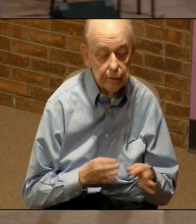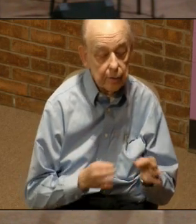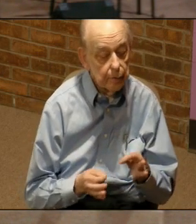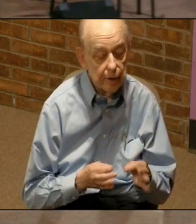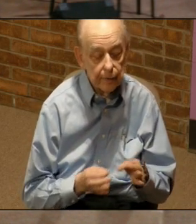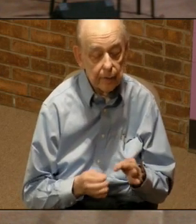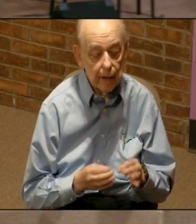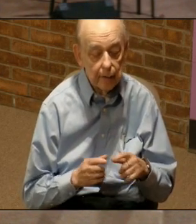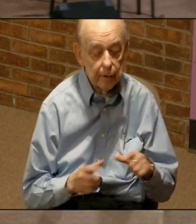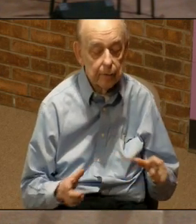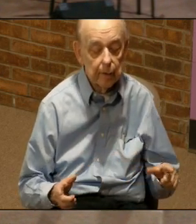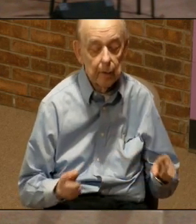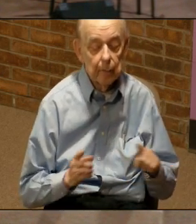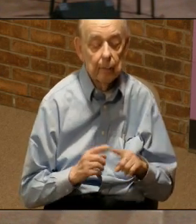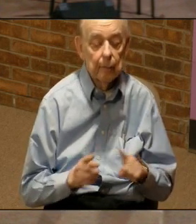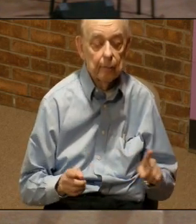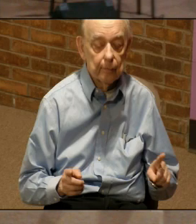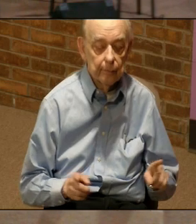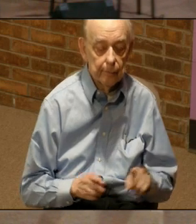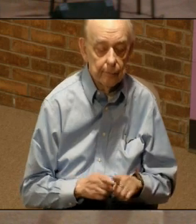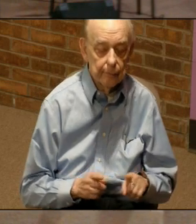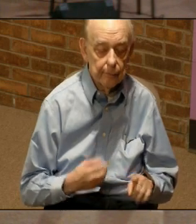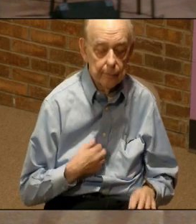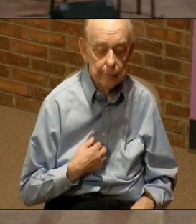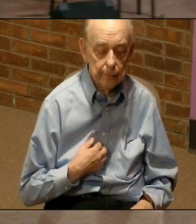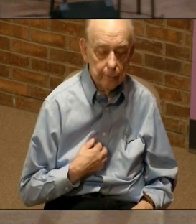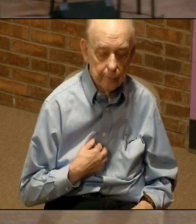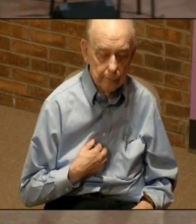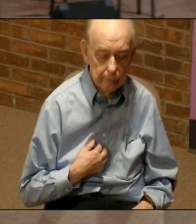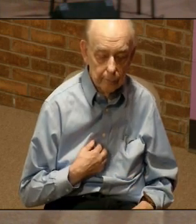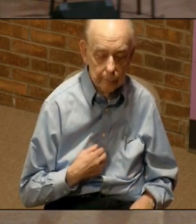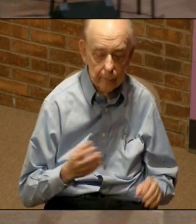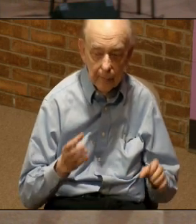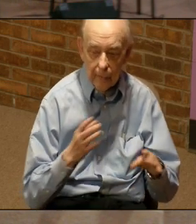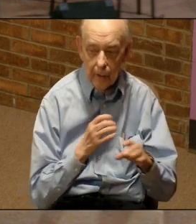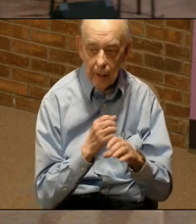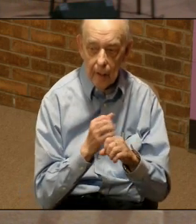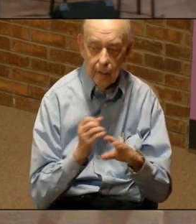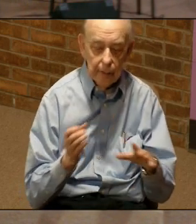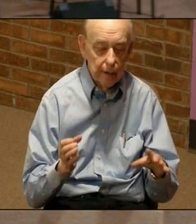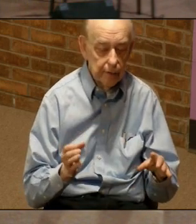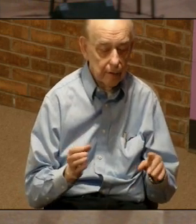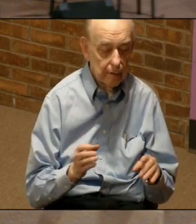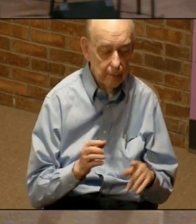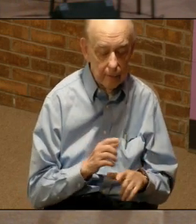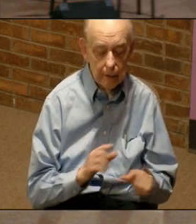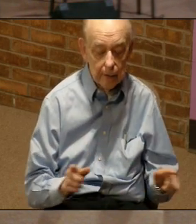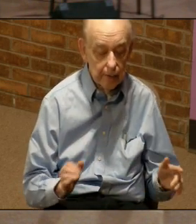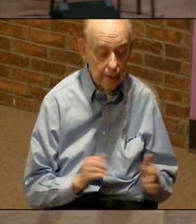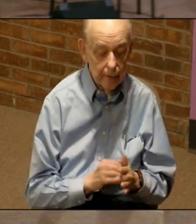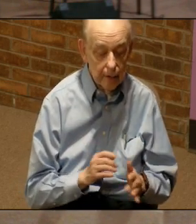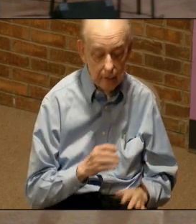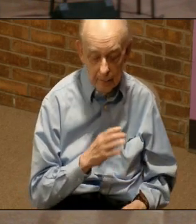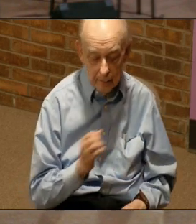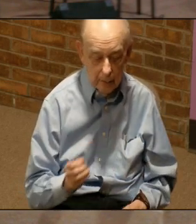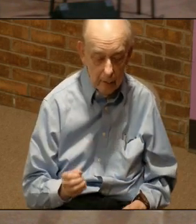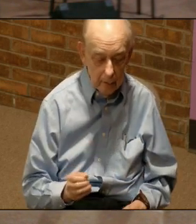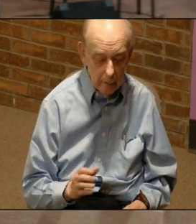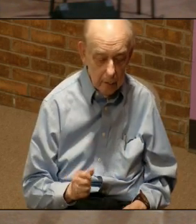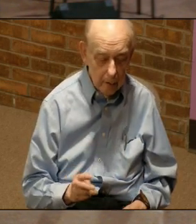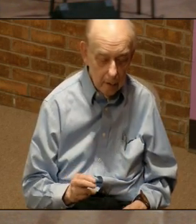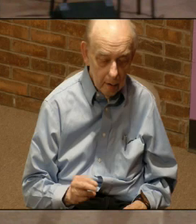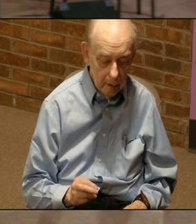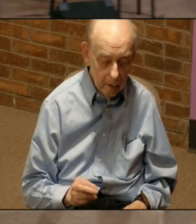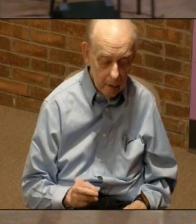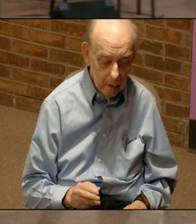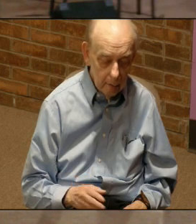Okay? But it also has some fantasy things that they imagine. John is trying